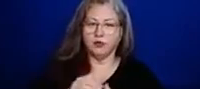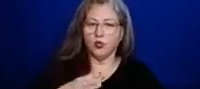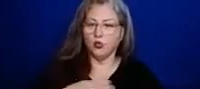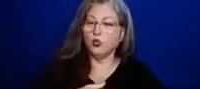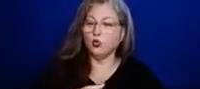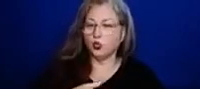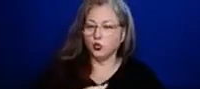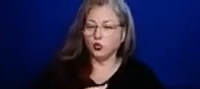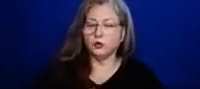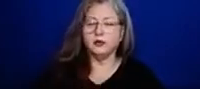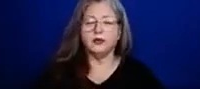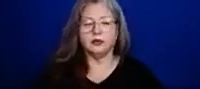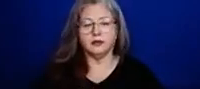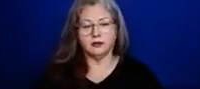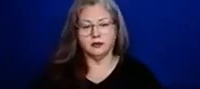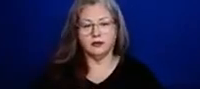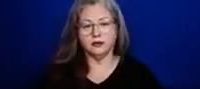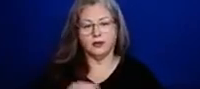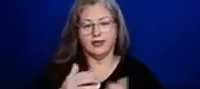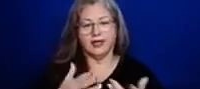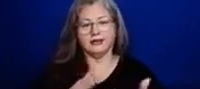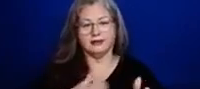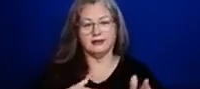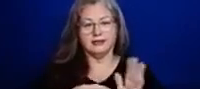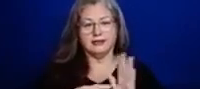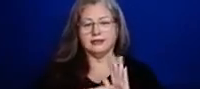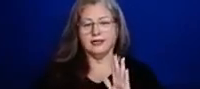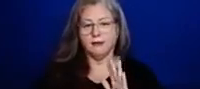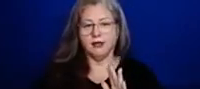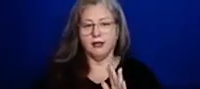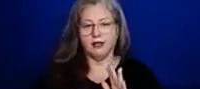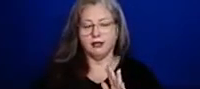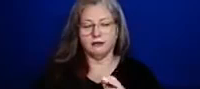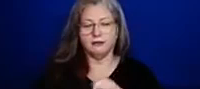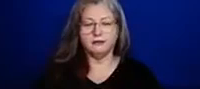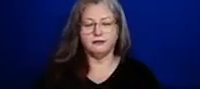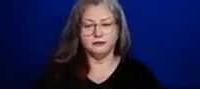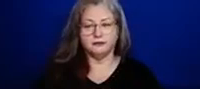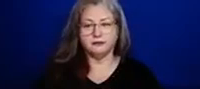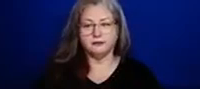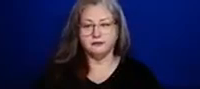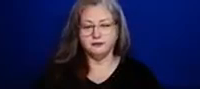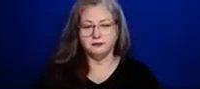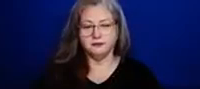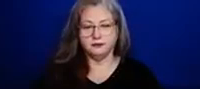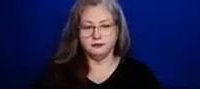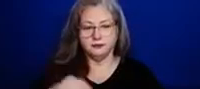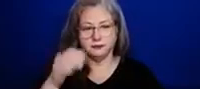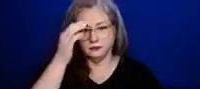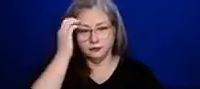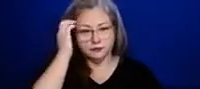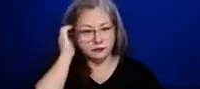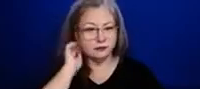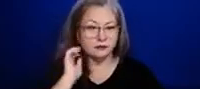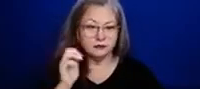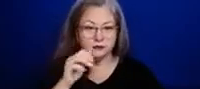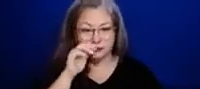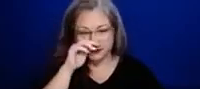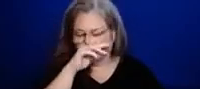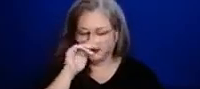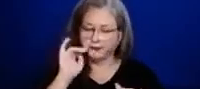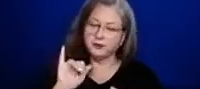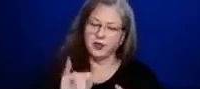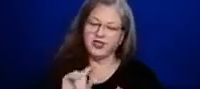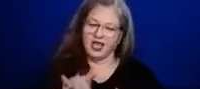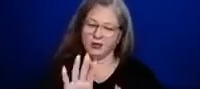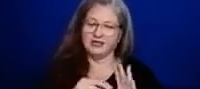carving. Oh, that's like the symbol of this one, you know? And, so that